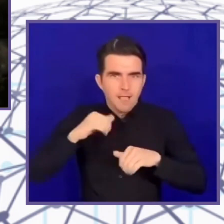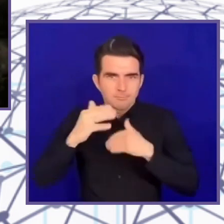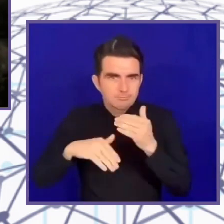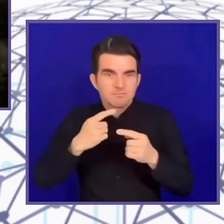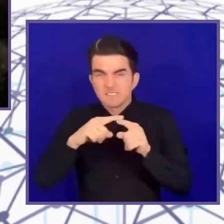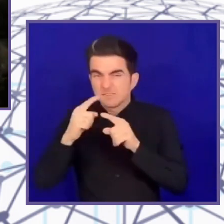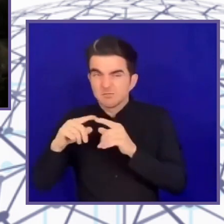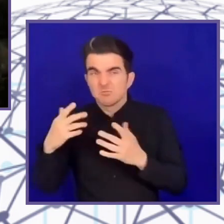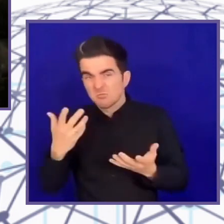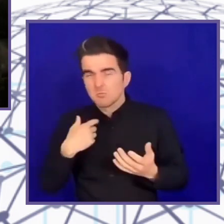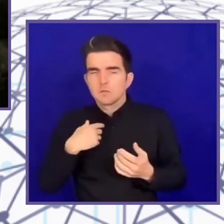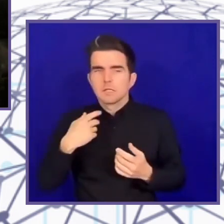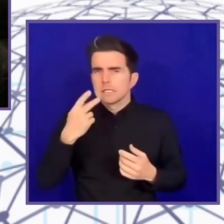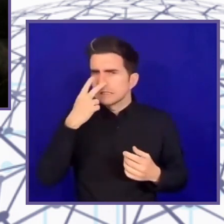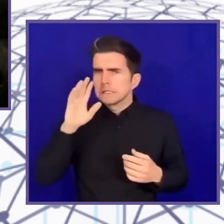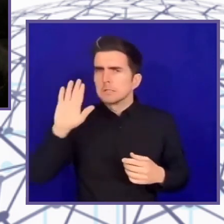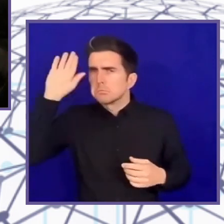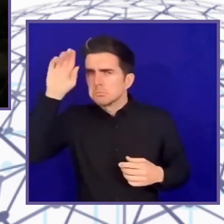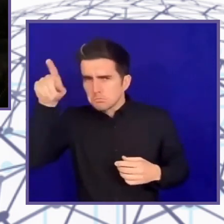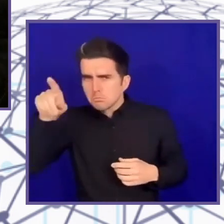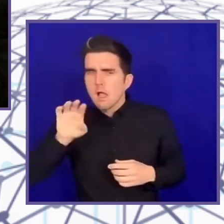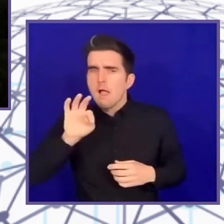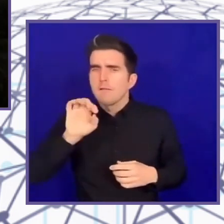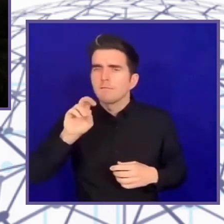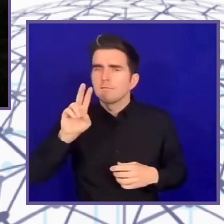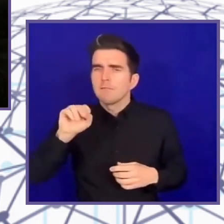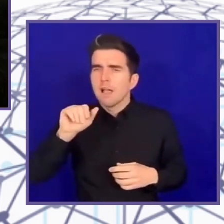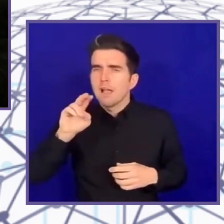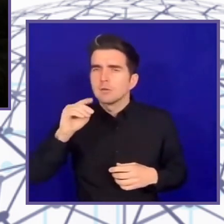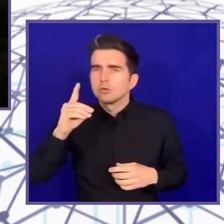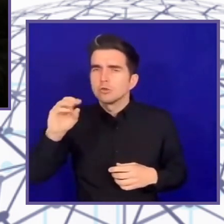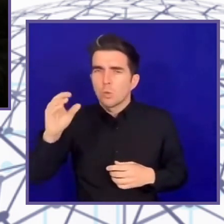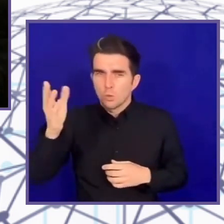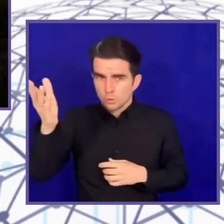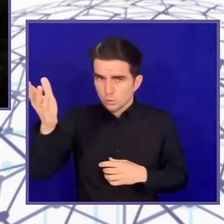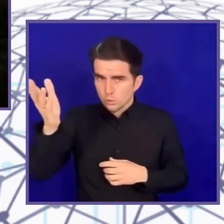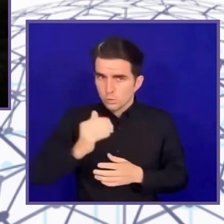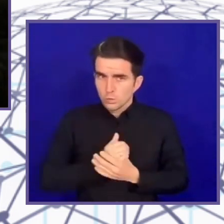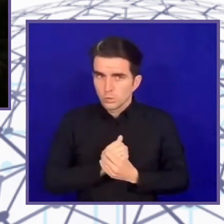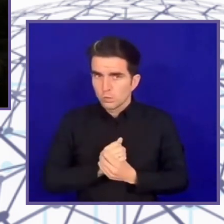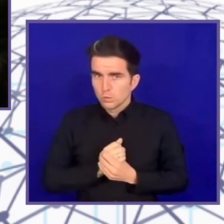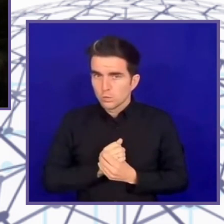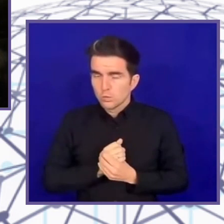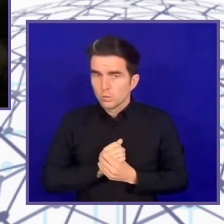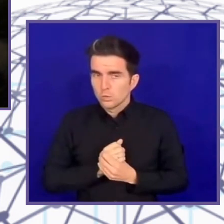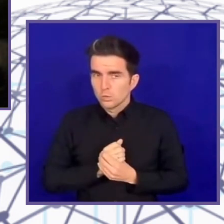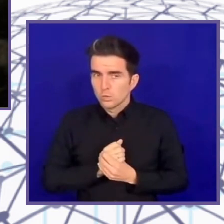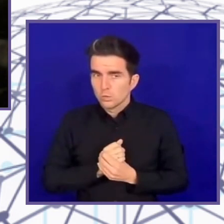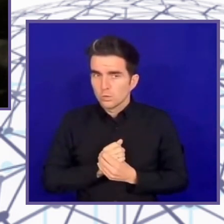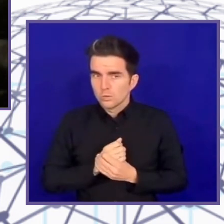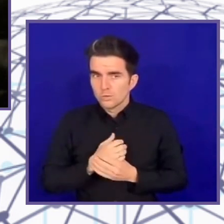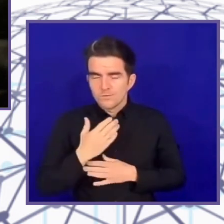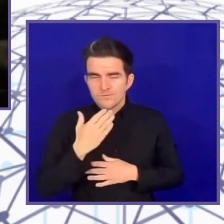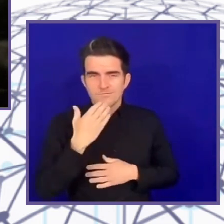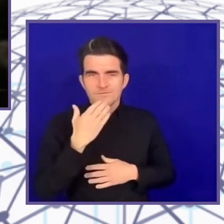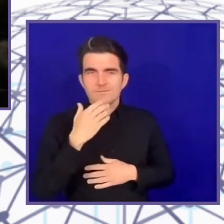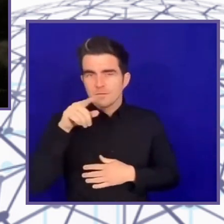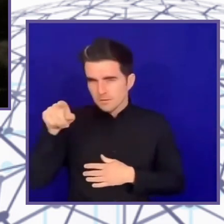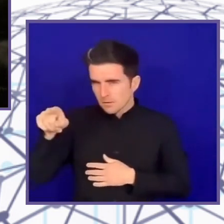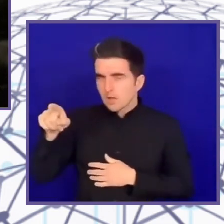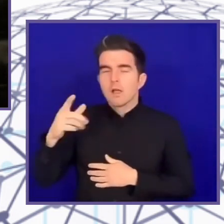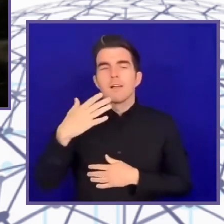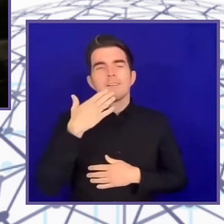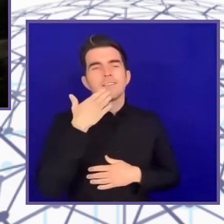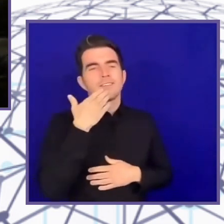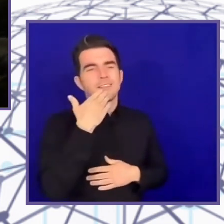Every time Anne gets the mic. Thank you. Hi, I'm Nathaniel Bevan from the FCDO. I was just really a kind of follow-up comment to that, and I wanted